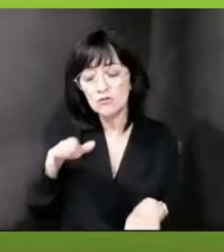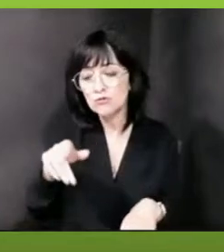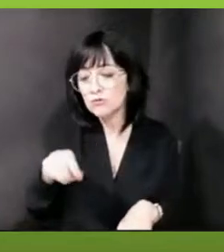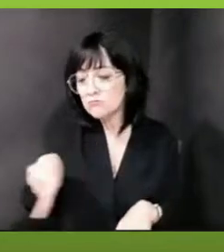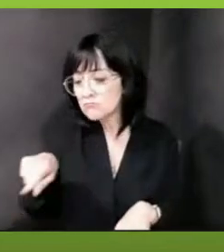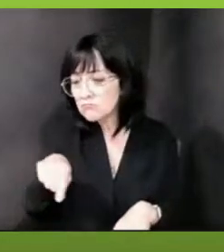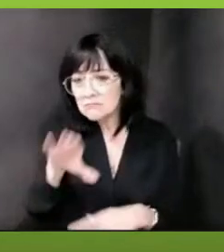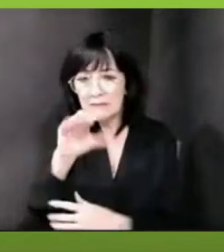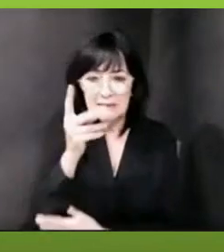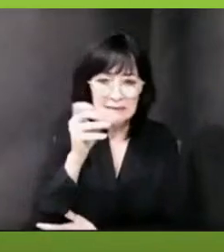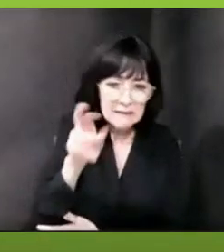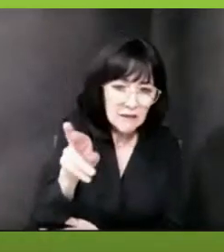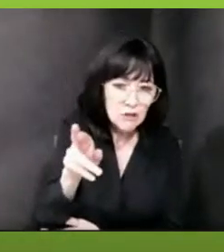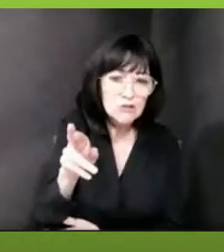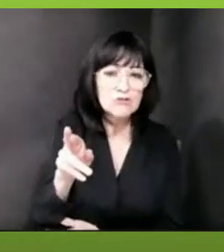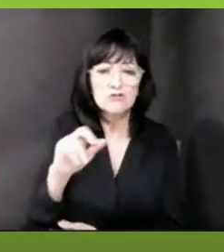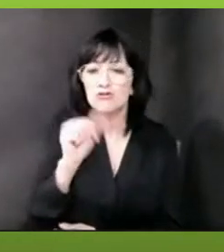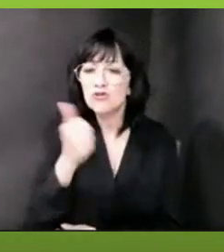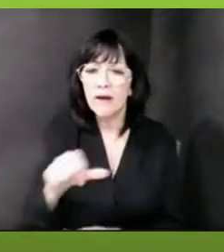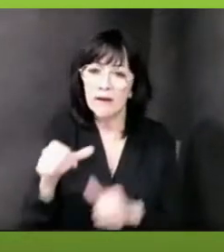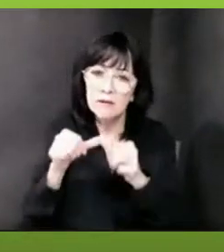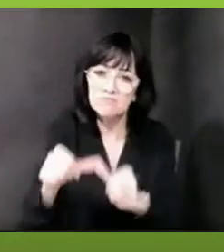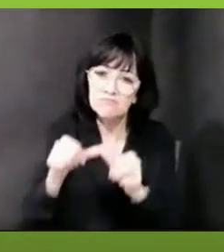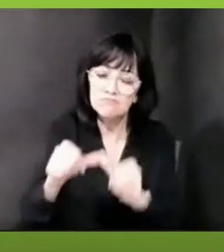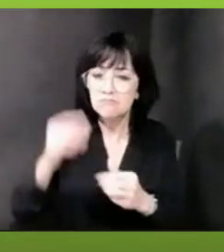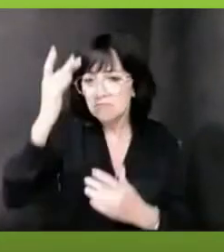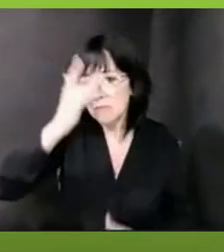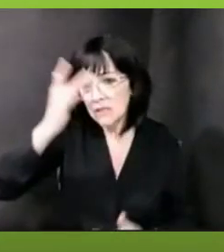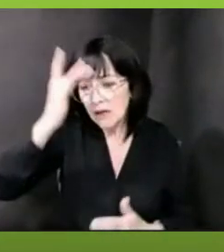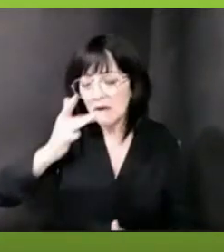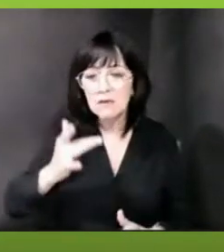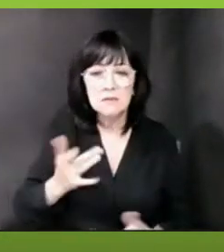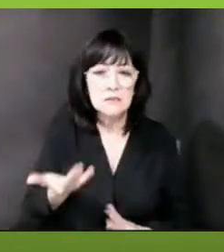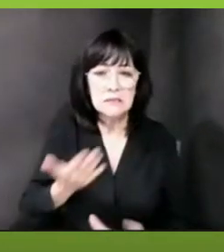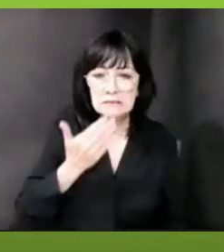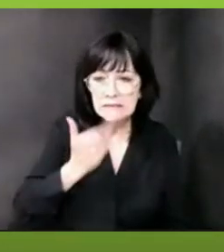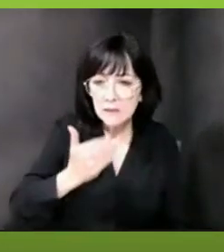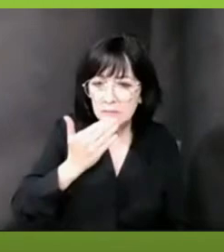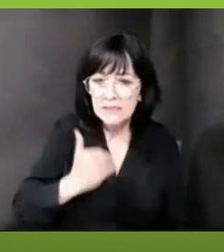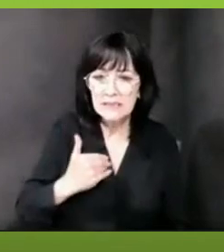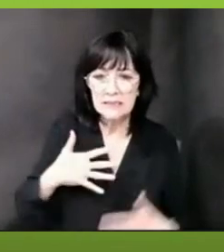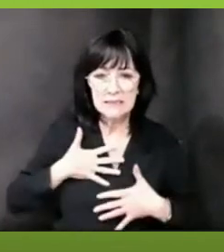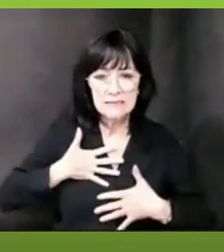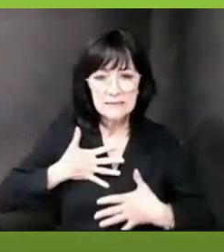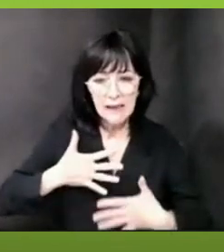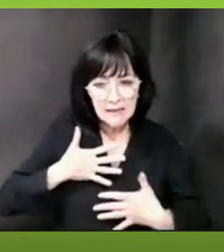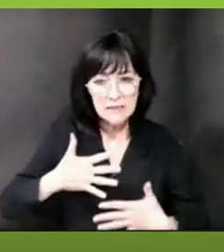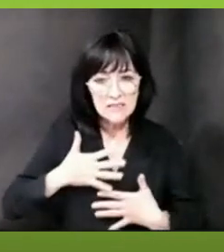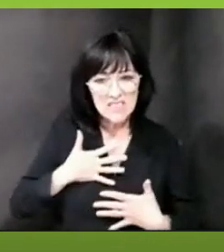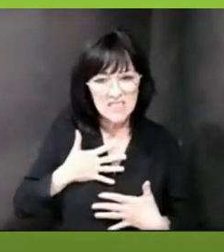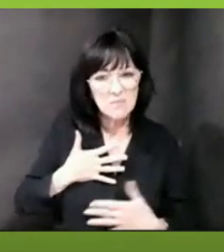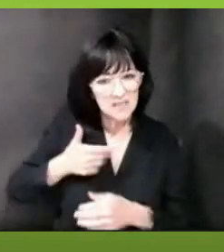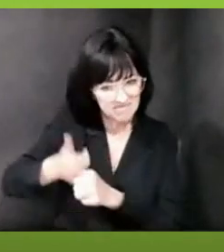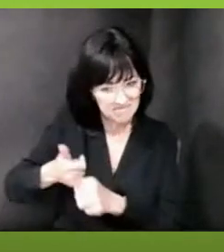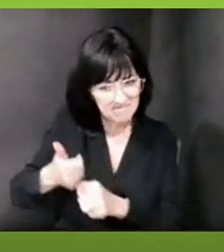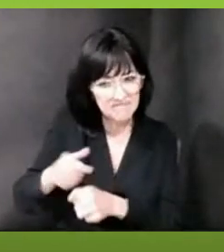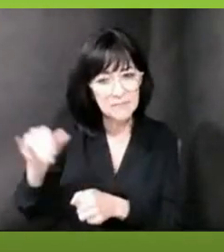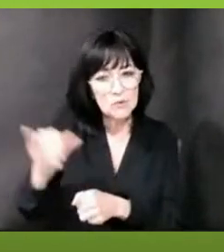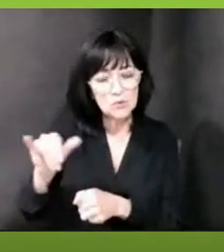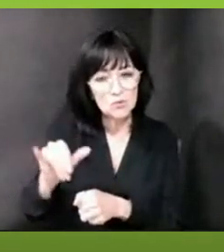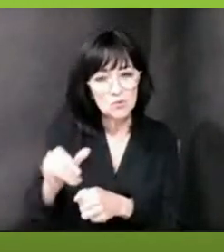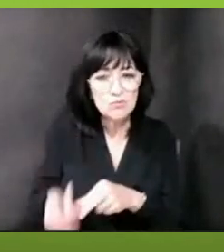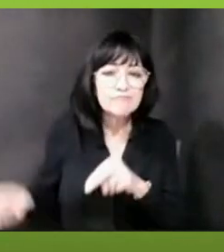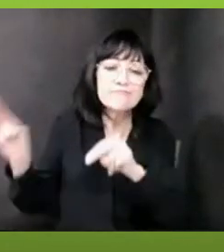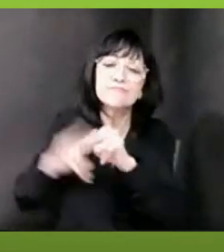cancer or diabetes, asthma, they've seen increased stress within their household of just fear